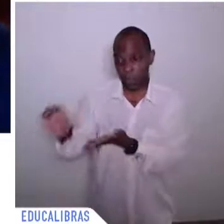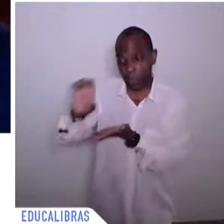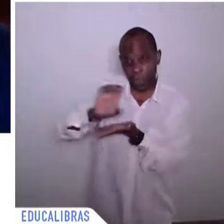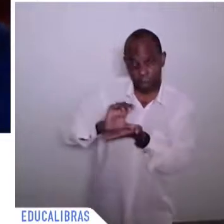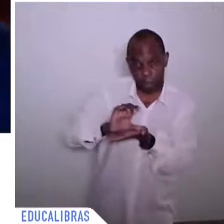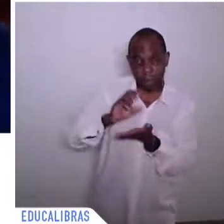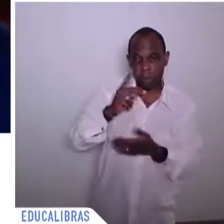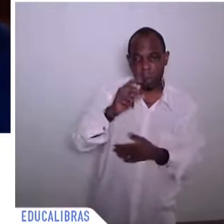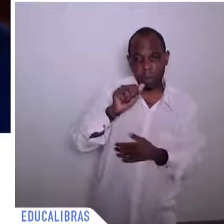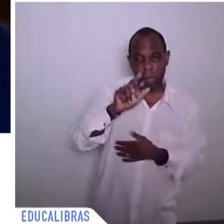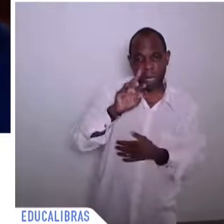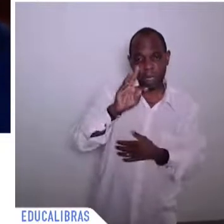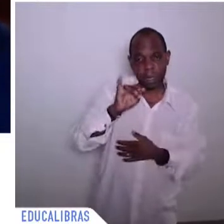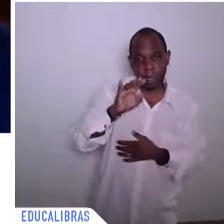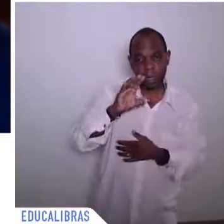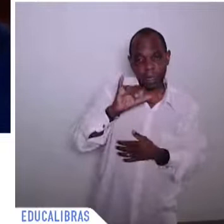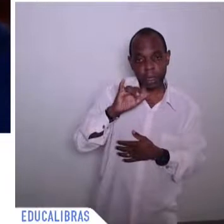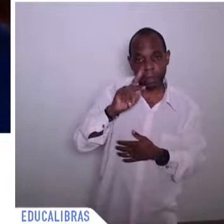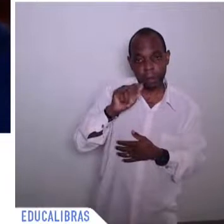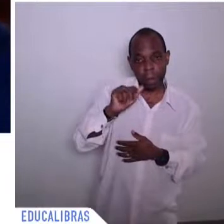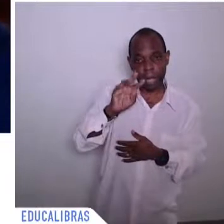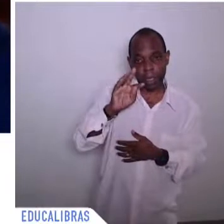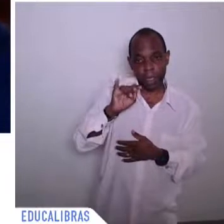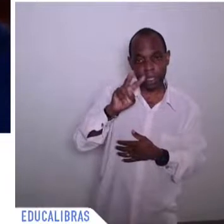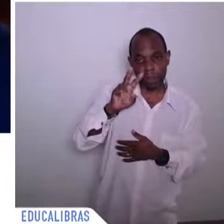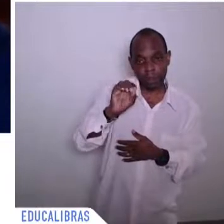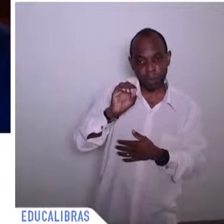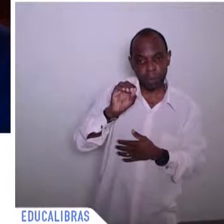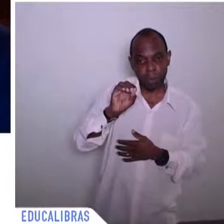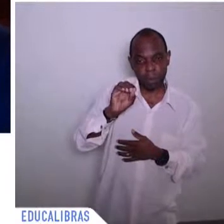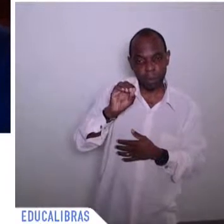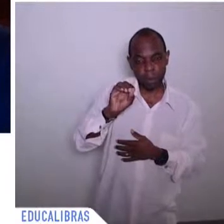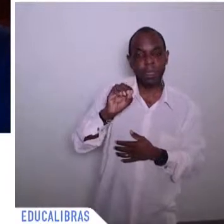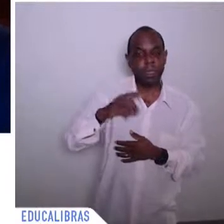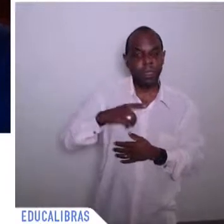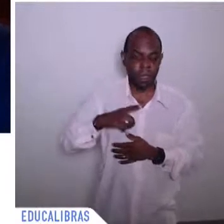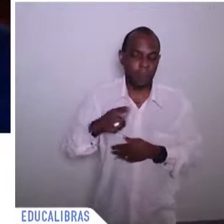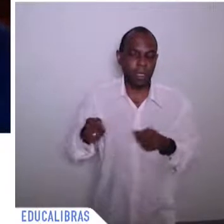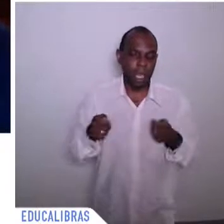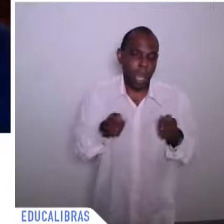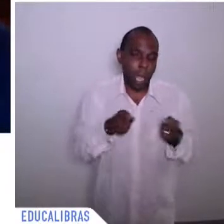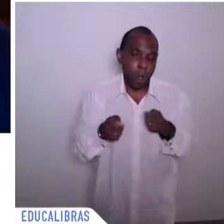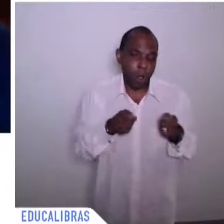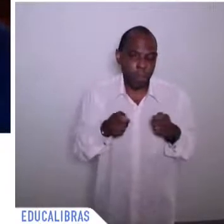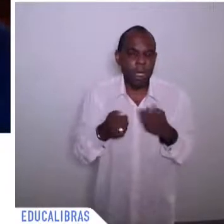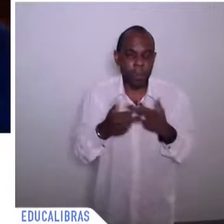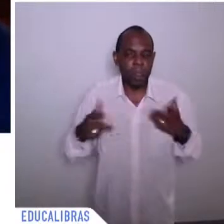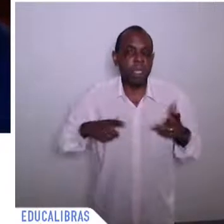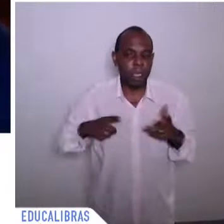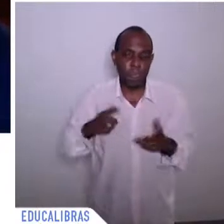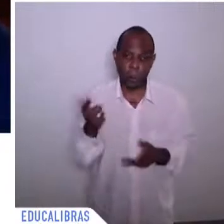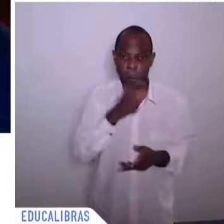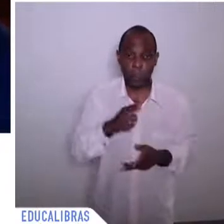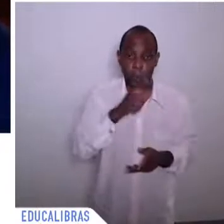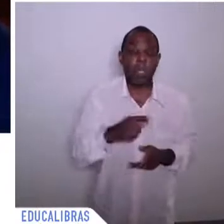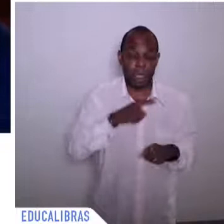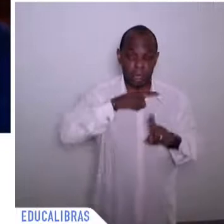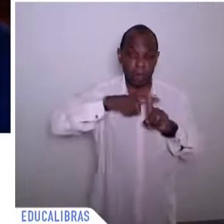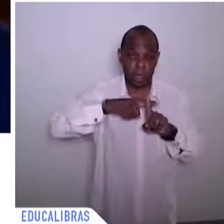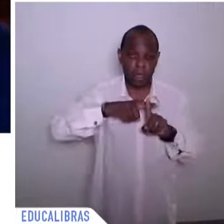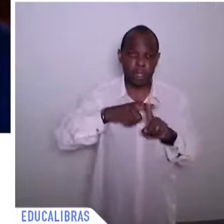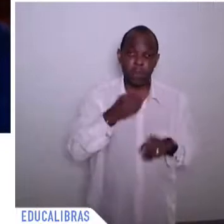use participative budget. And we have several evidences in economy of